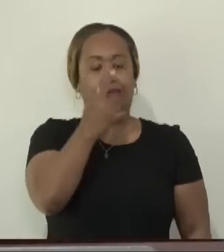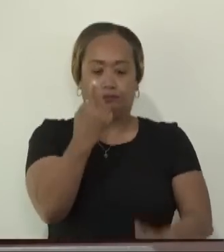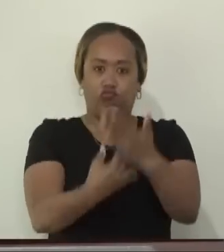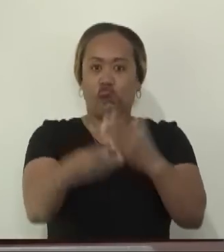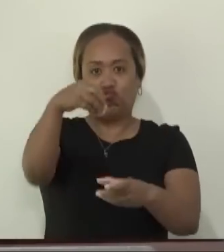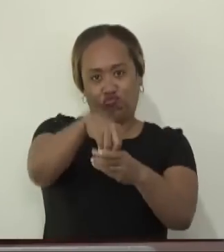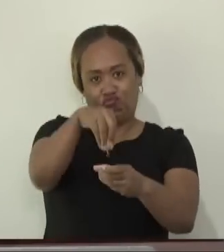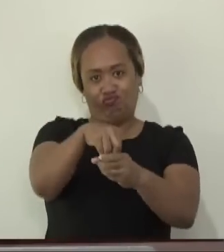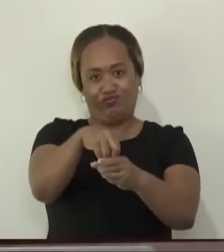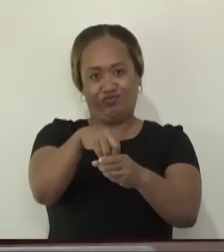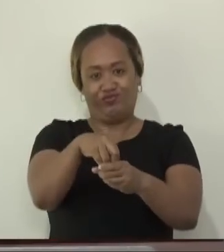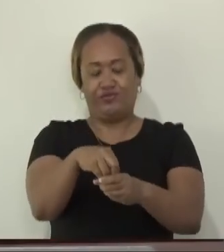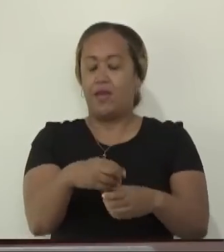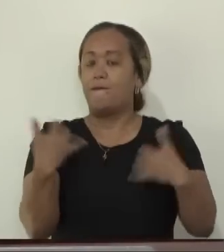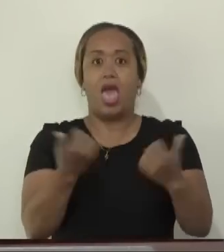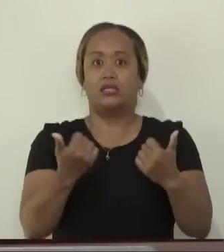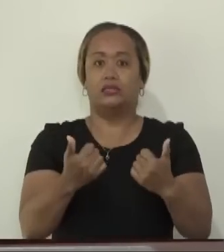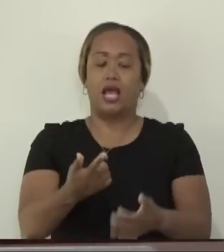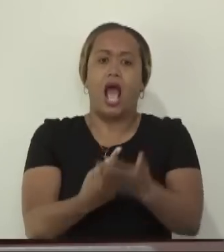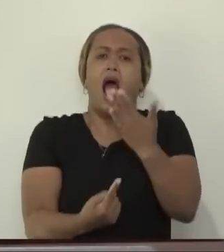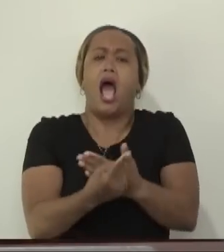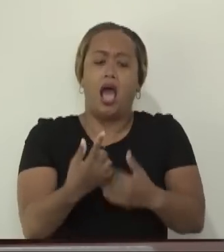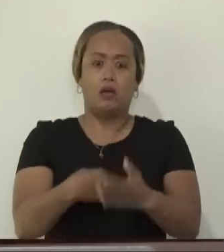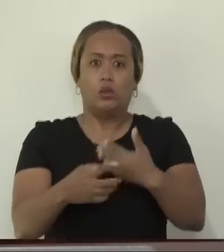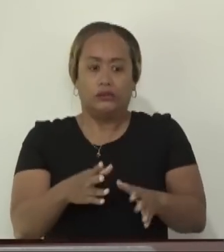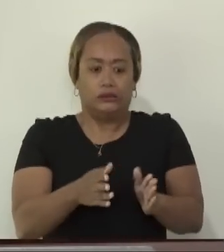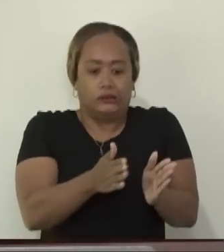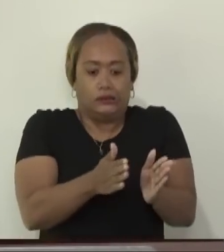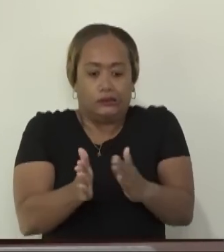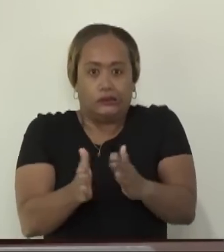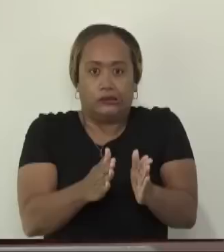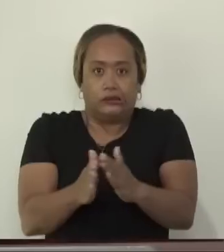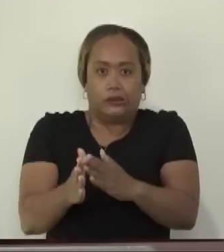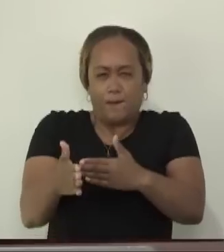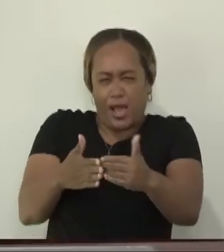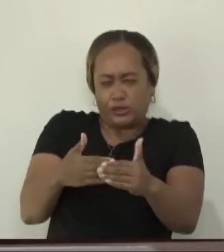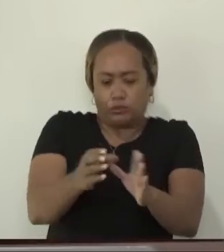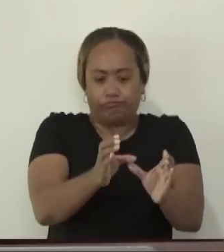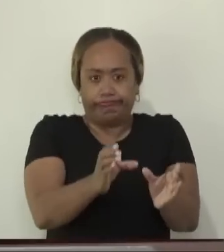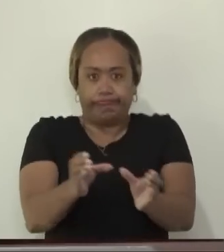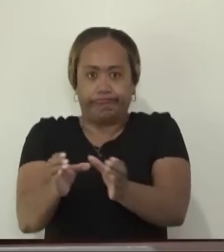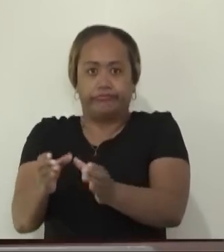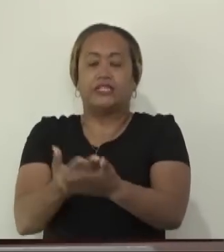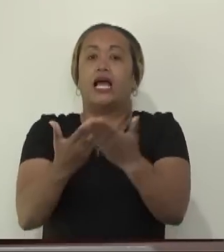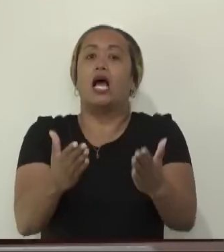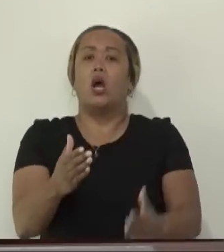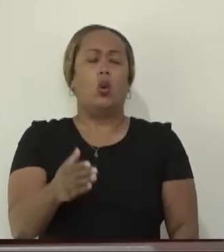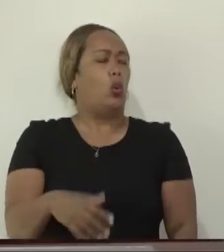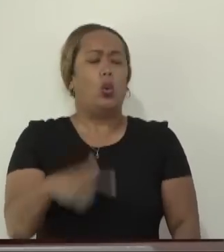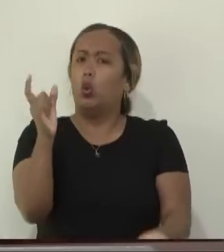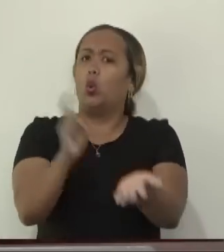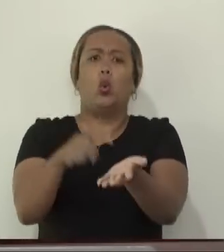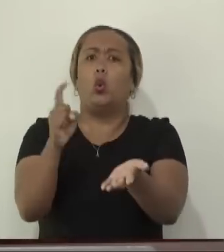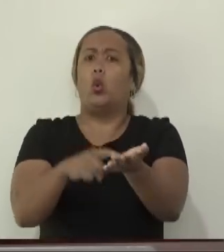numerous. We must manage the current unsustainable debt level, the largest Fiji has ever